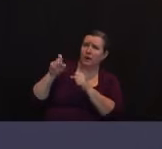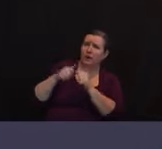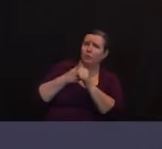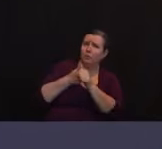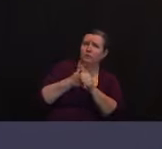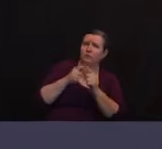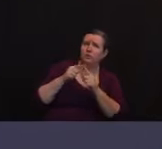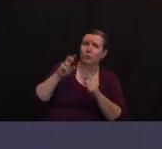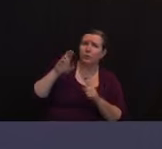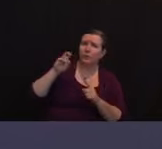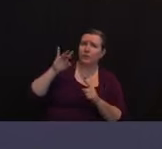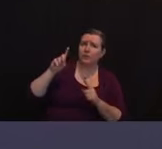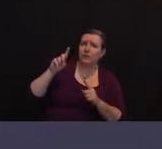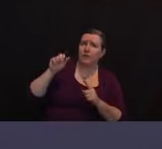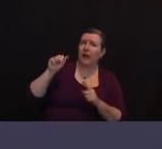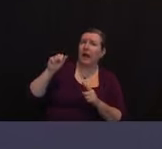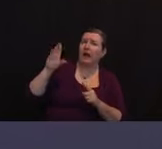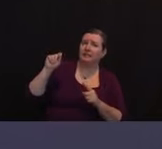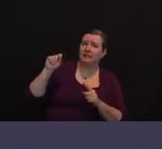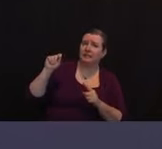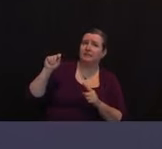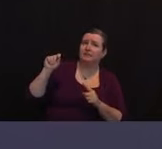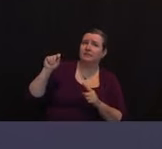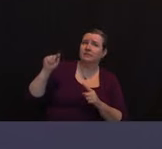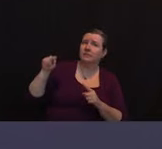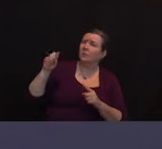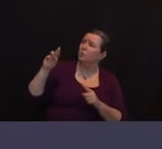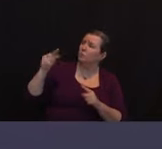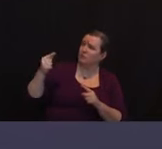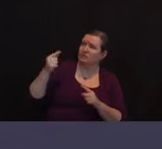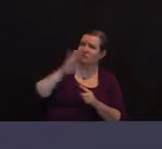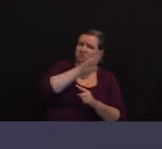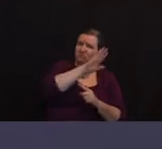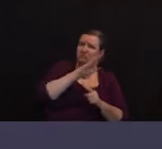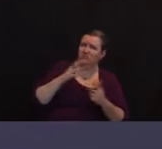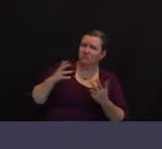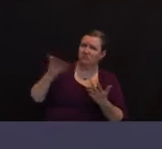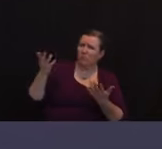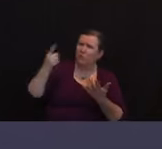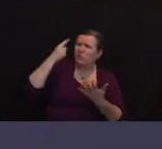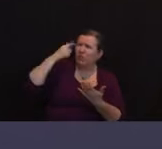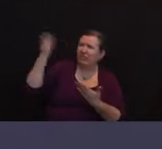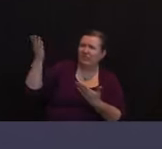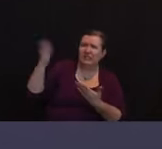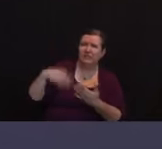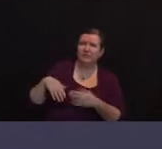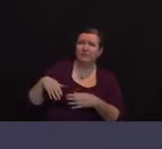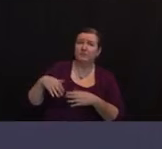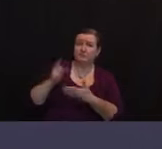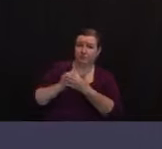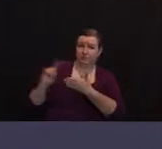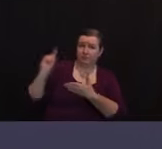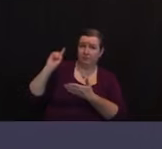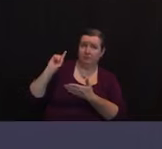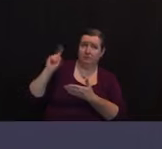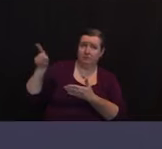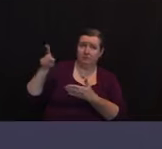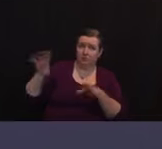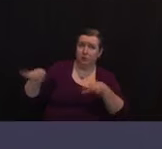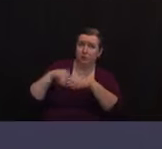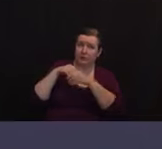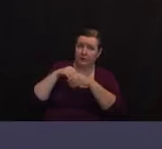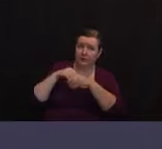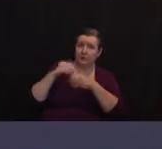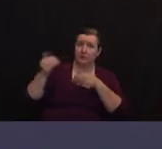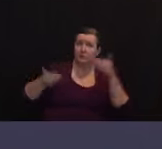this? Last week, you announced, Governor, the indoor capacity for wedding receptions was being raised to give